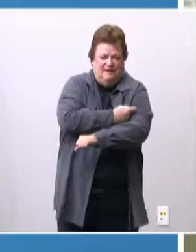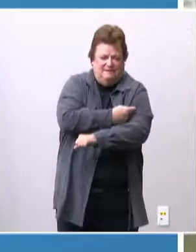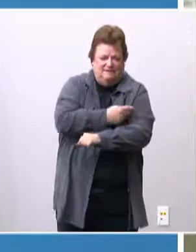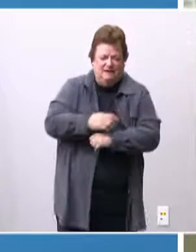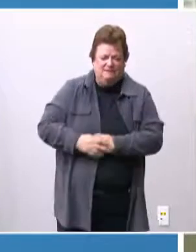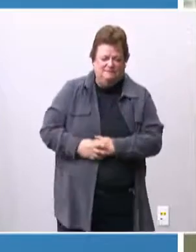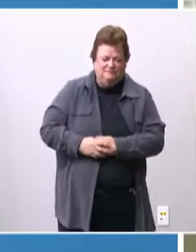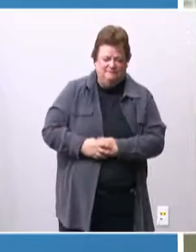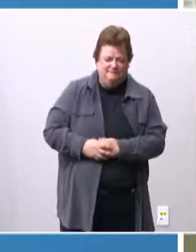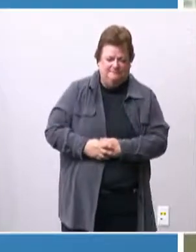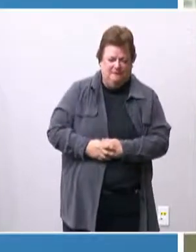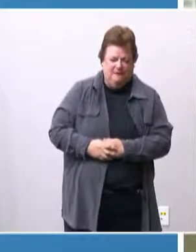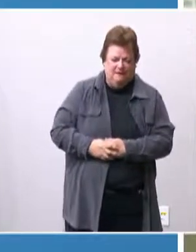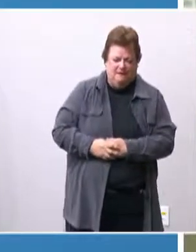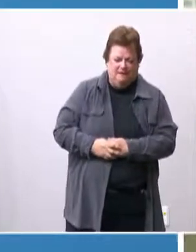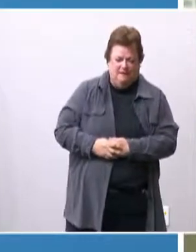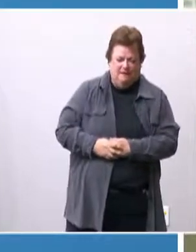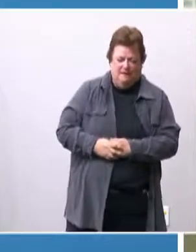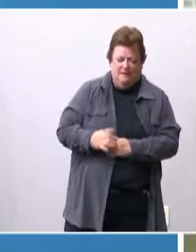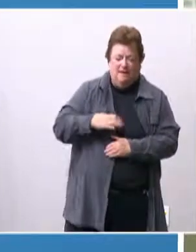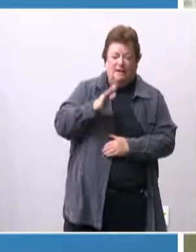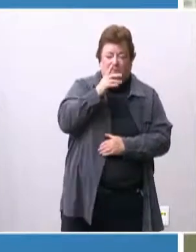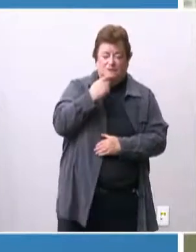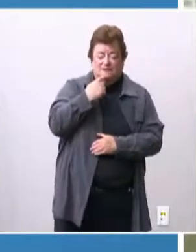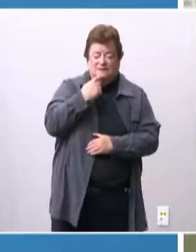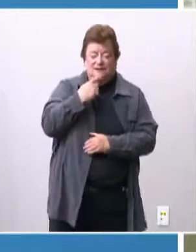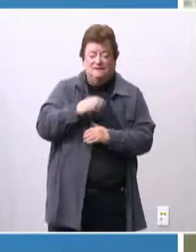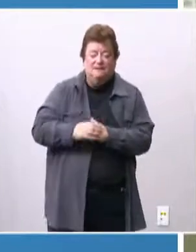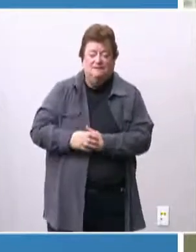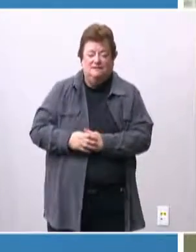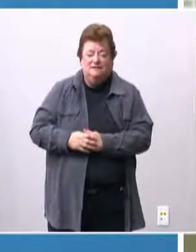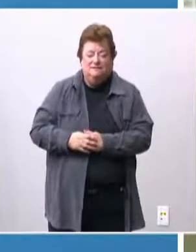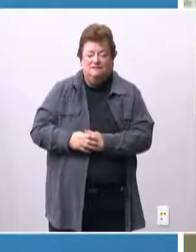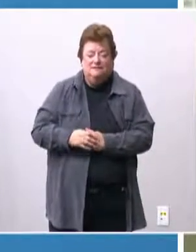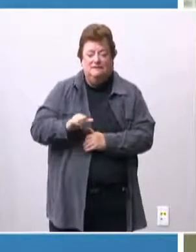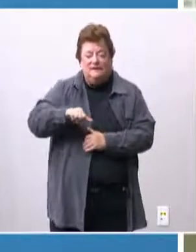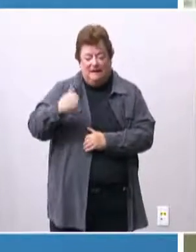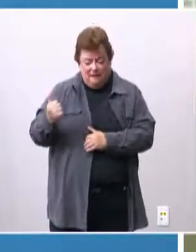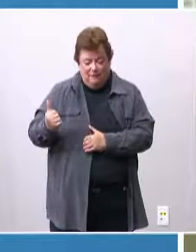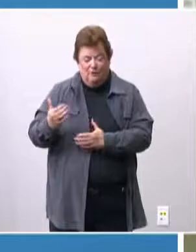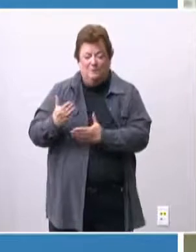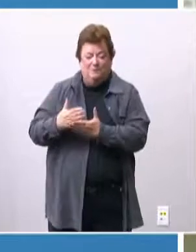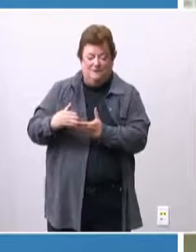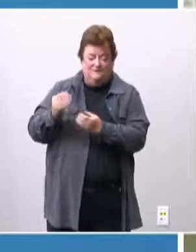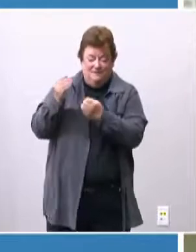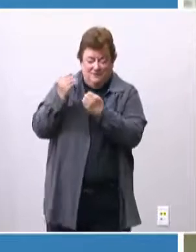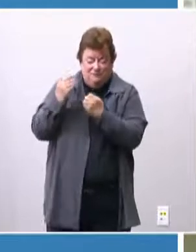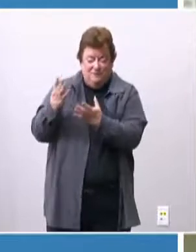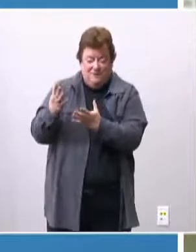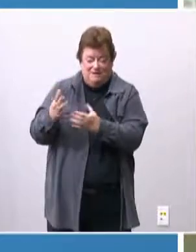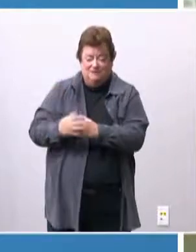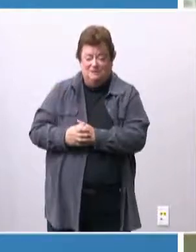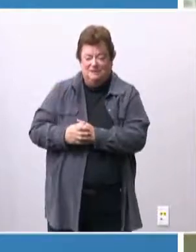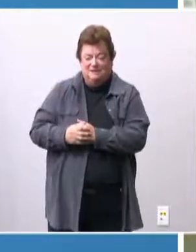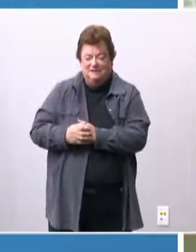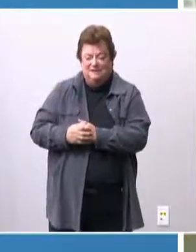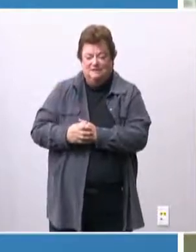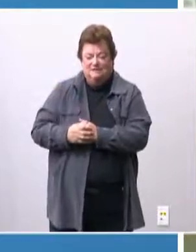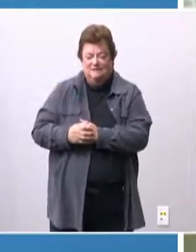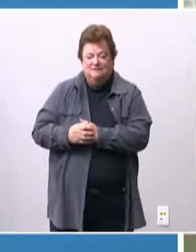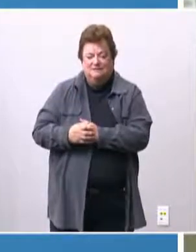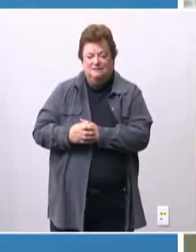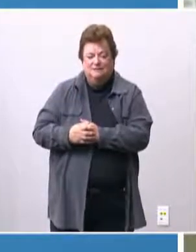say that the other I think piece of information is that